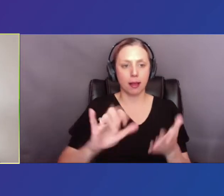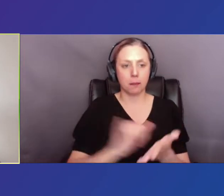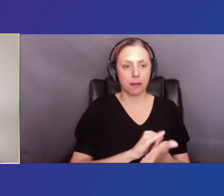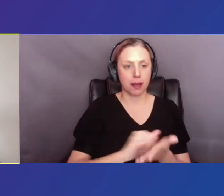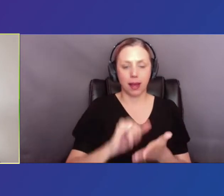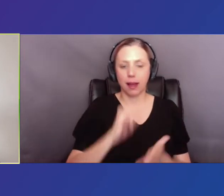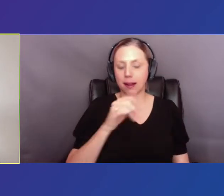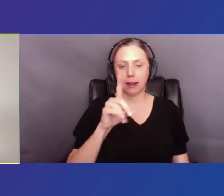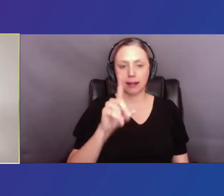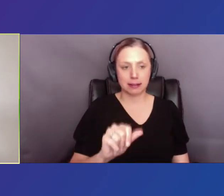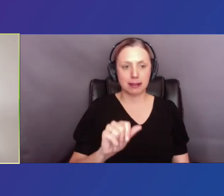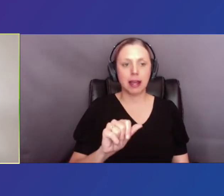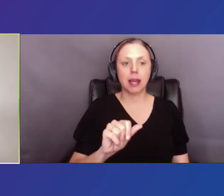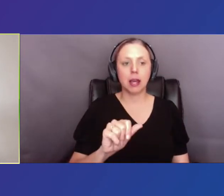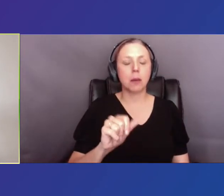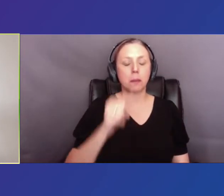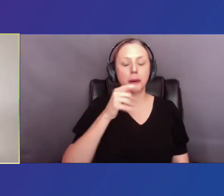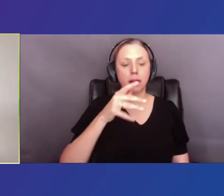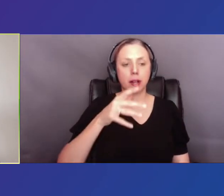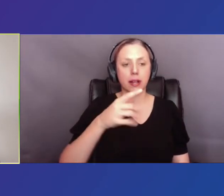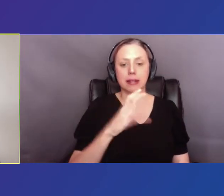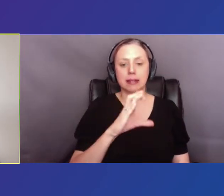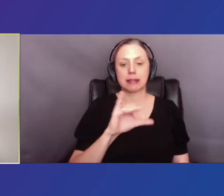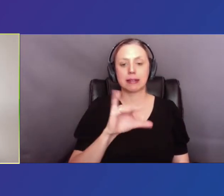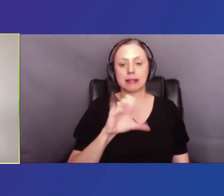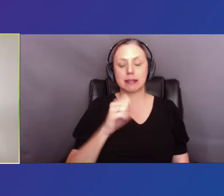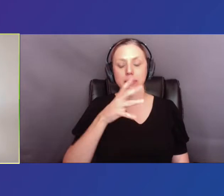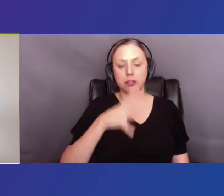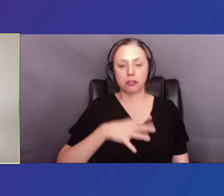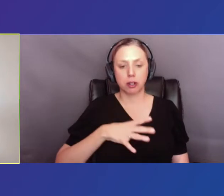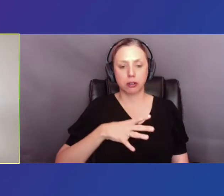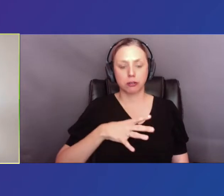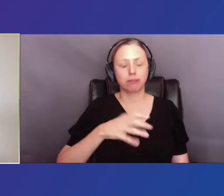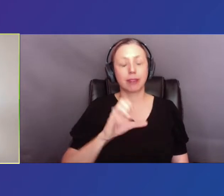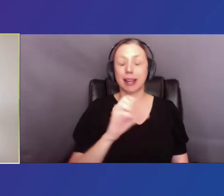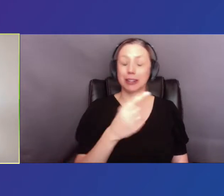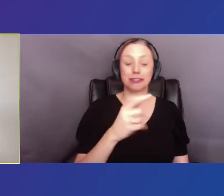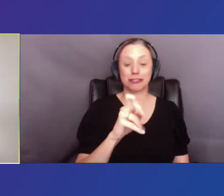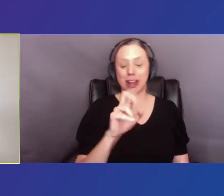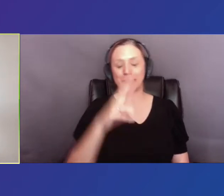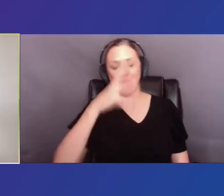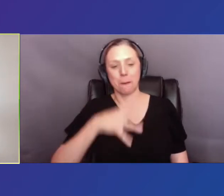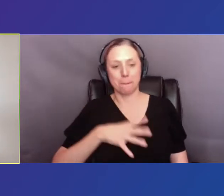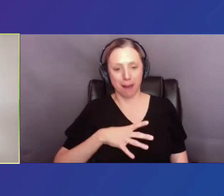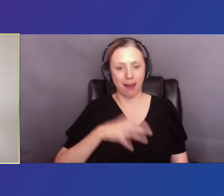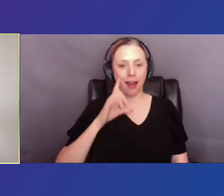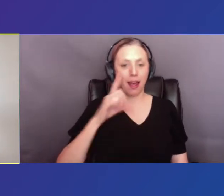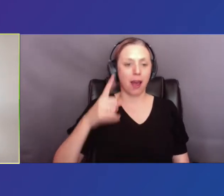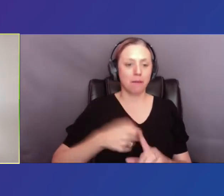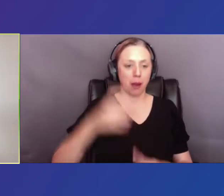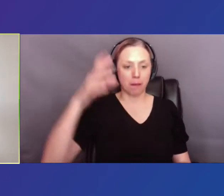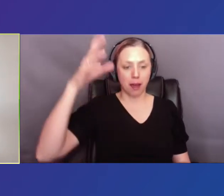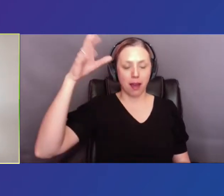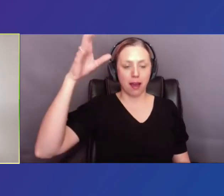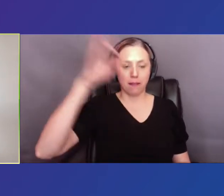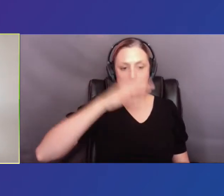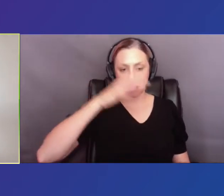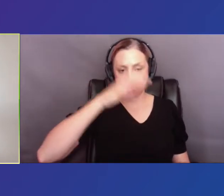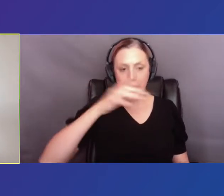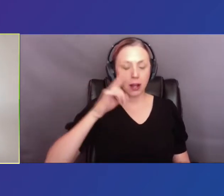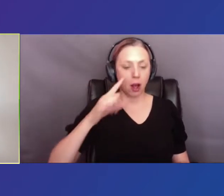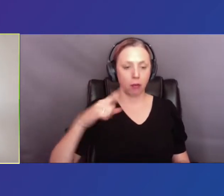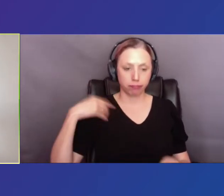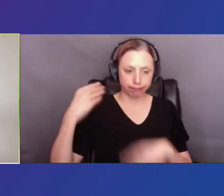male, Asian American of Filipino descent. I have short dark hair and I'm currently wearing eyeglasses